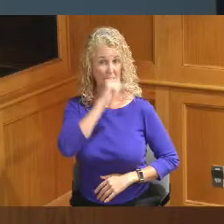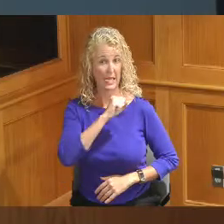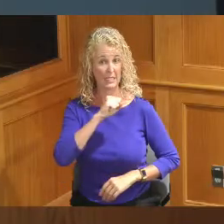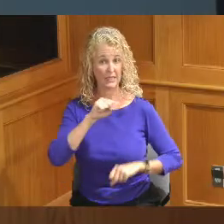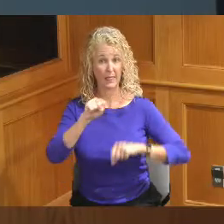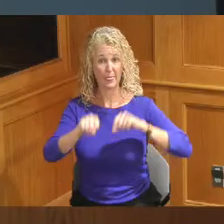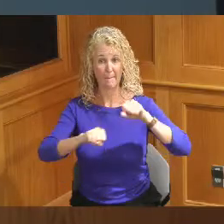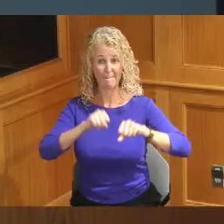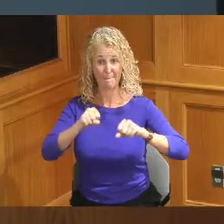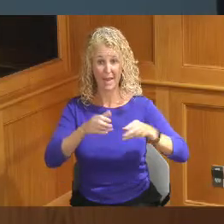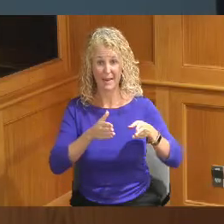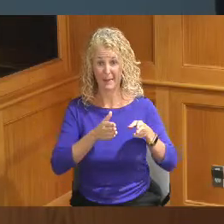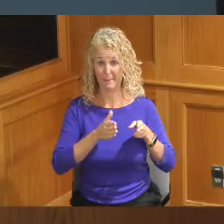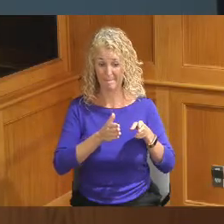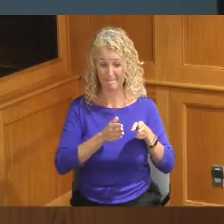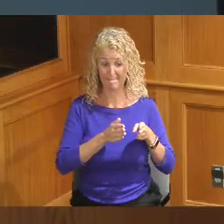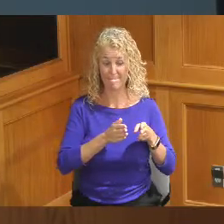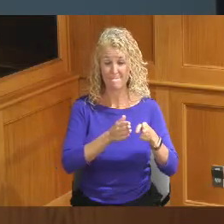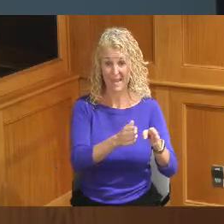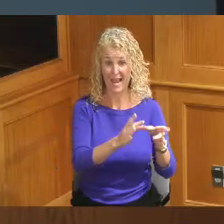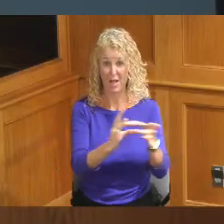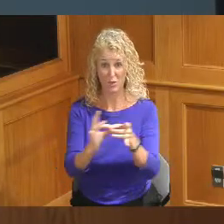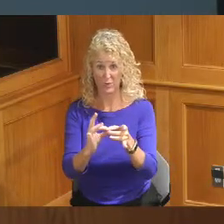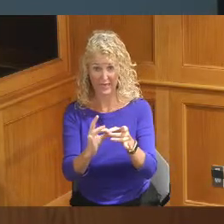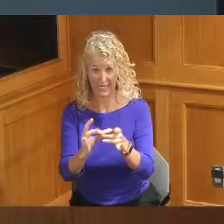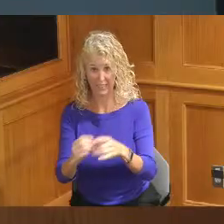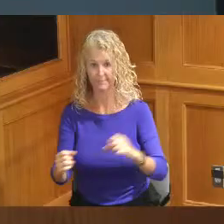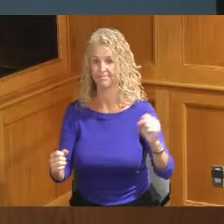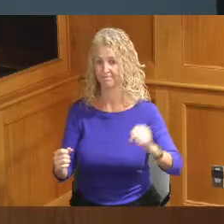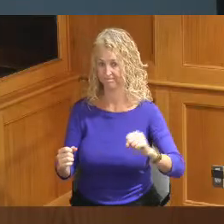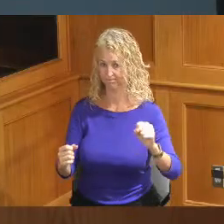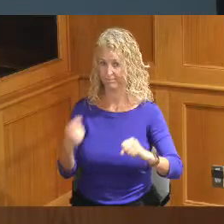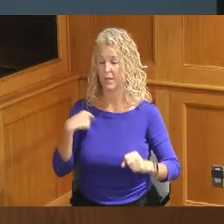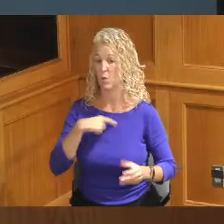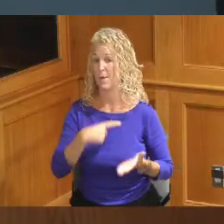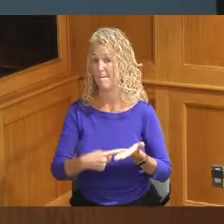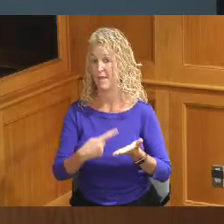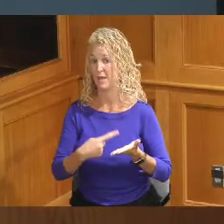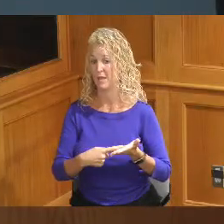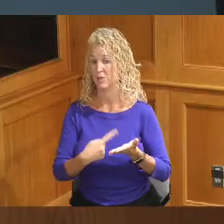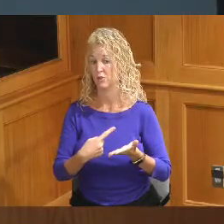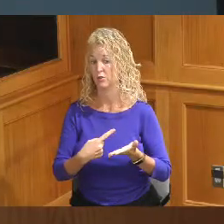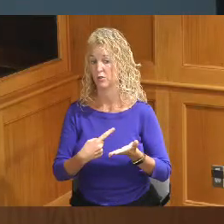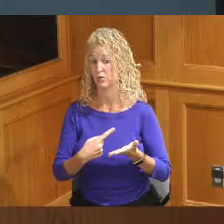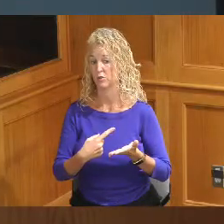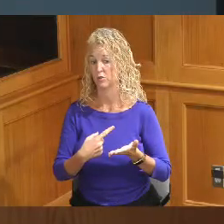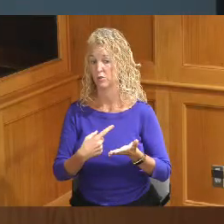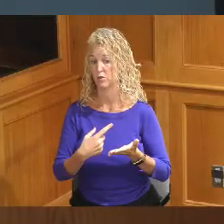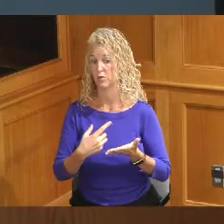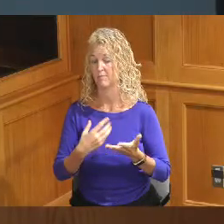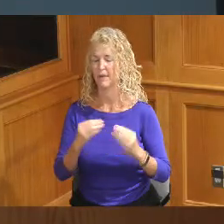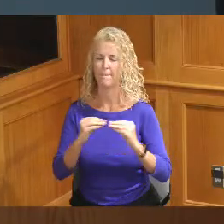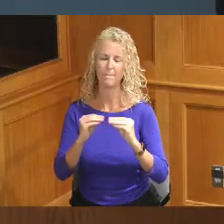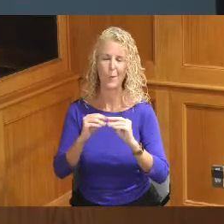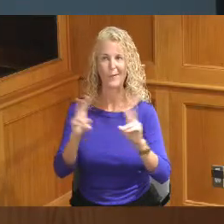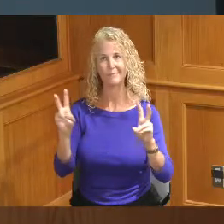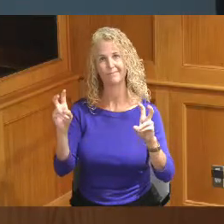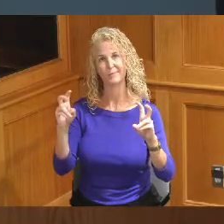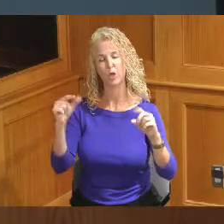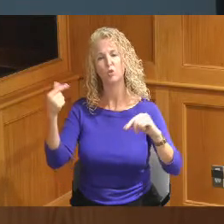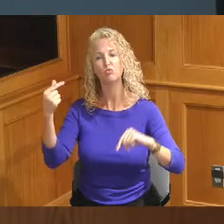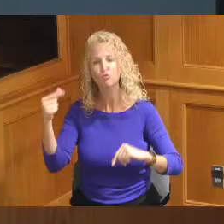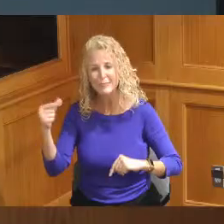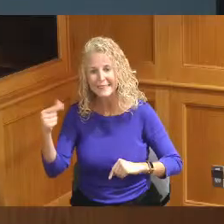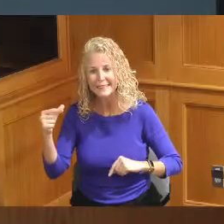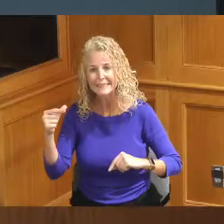to the north is part of what you're talking about. Yes. And then we did talk about to make it a bit greener, more attractive,